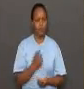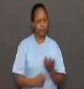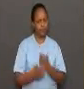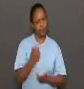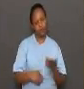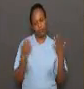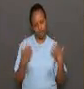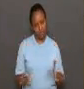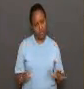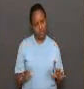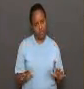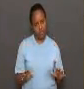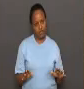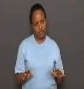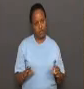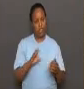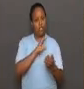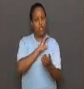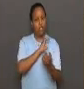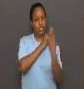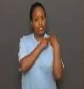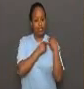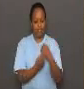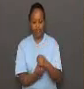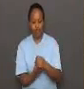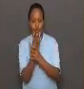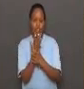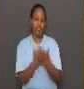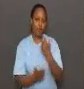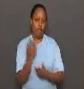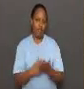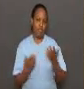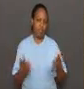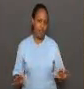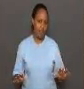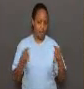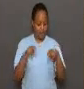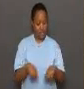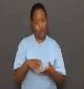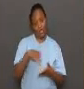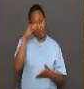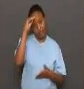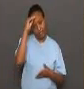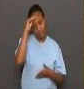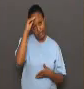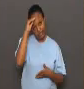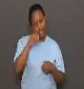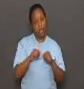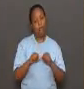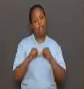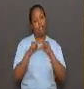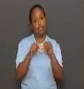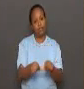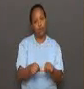discussed the sources of authority. In this lesson, we will